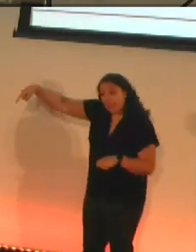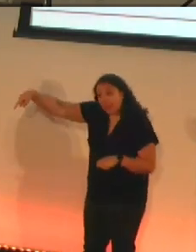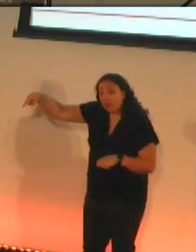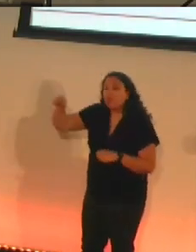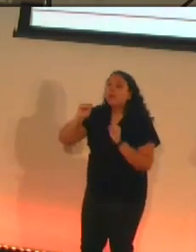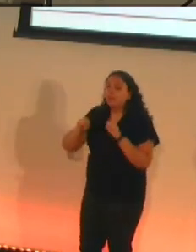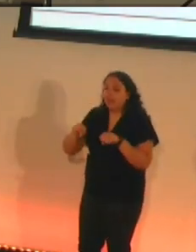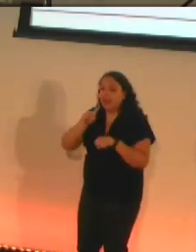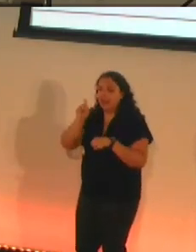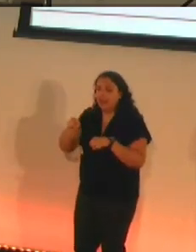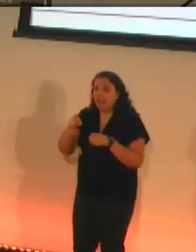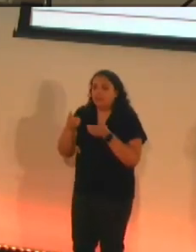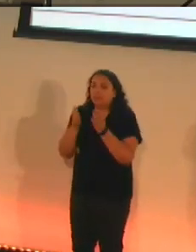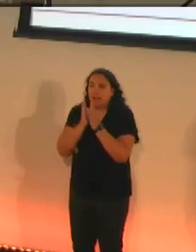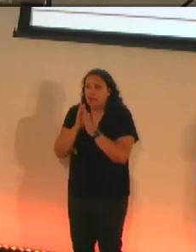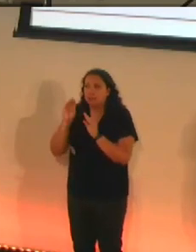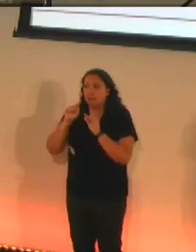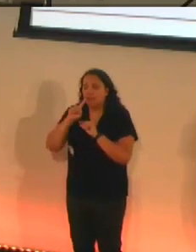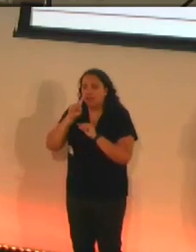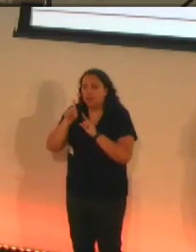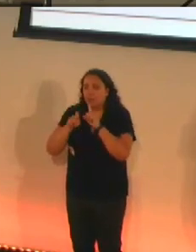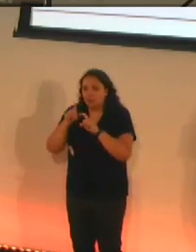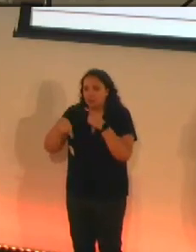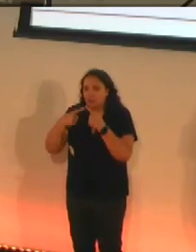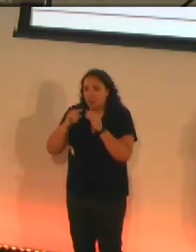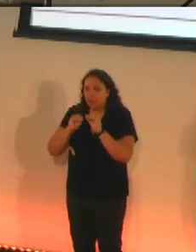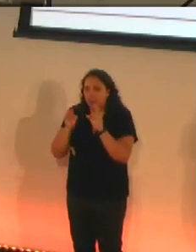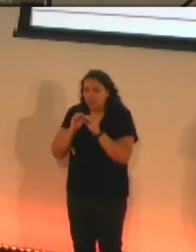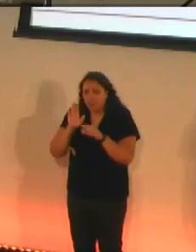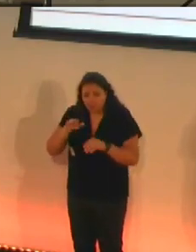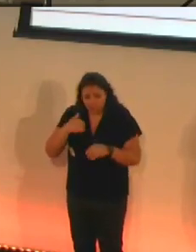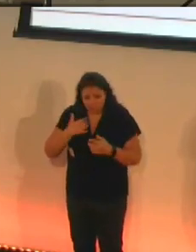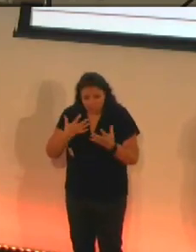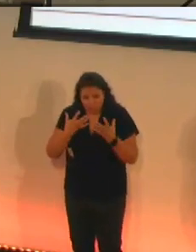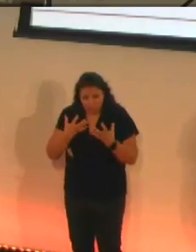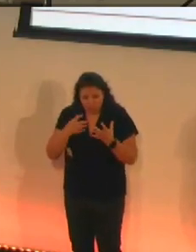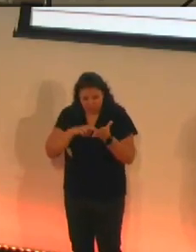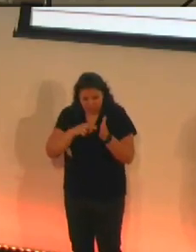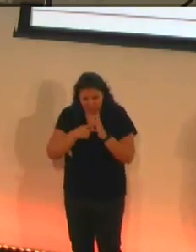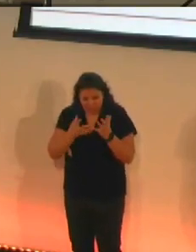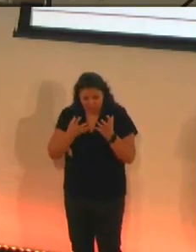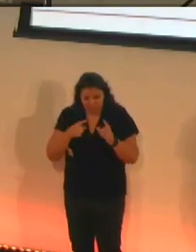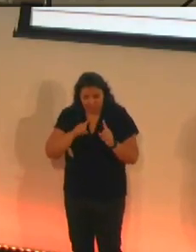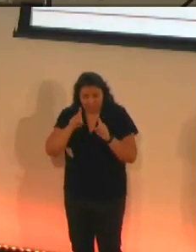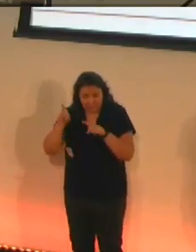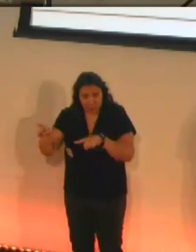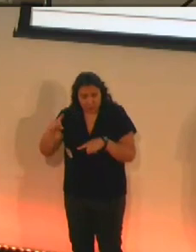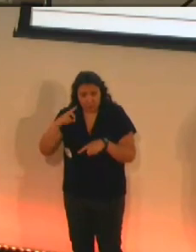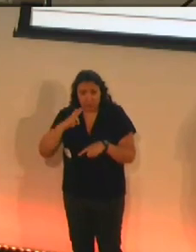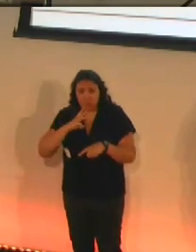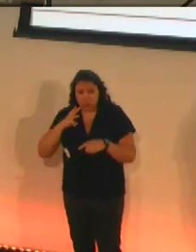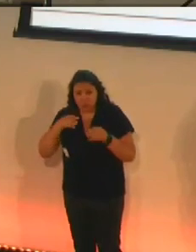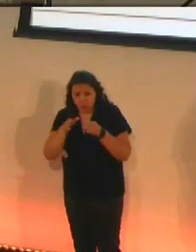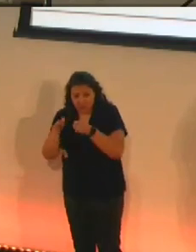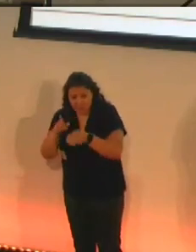if they didn't know what the participant was trying to get them to do, like, "Did you mean you want me to take you to the river?" And of course, they